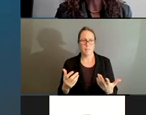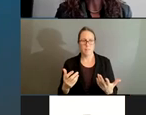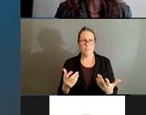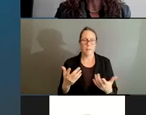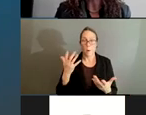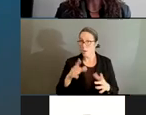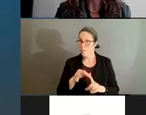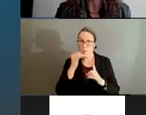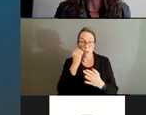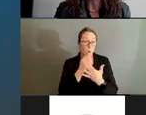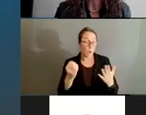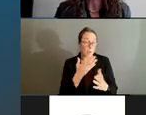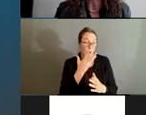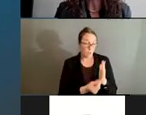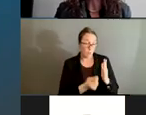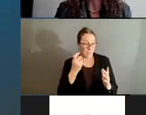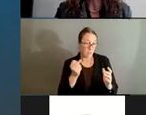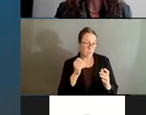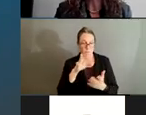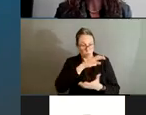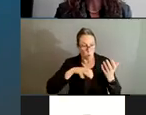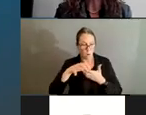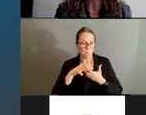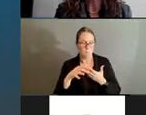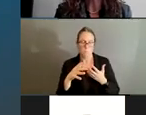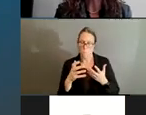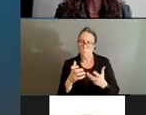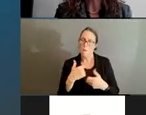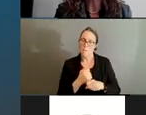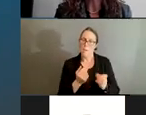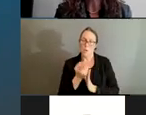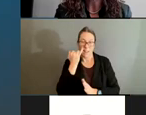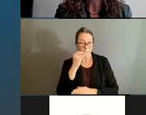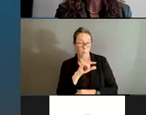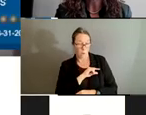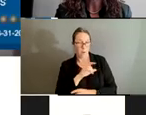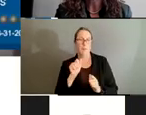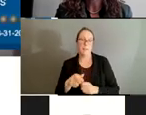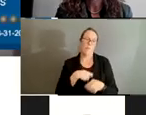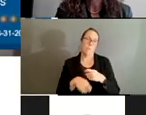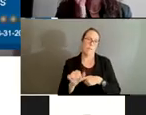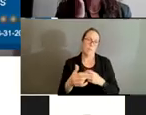help, if they qualify, helping make sure that that gets replaced.